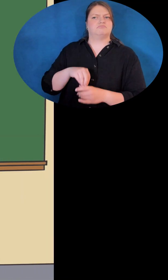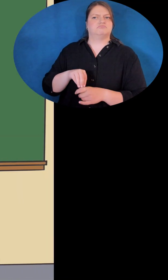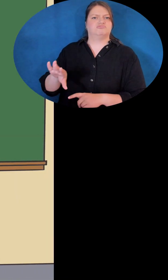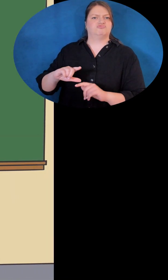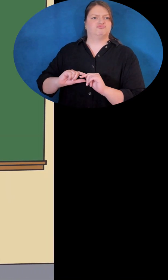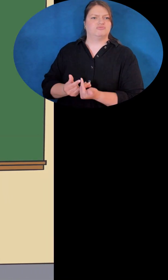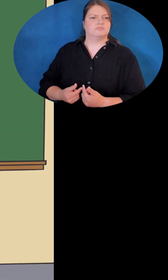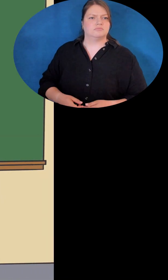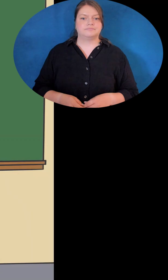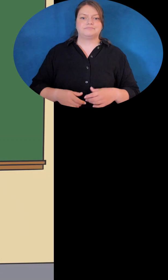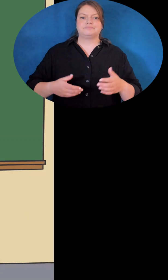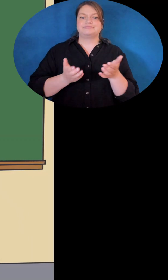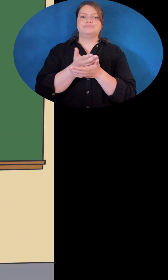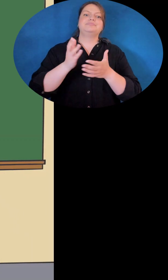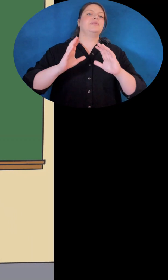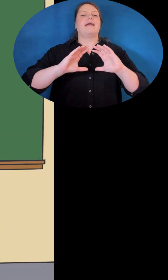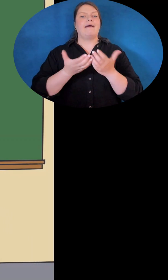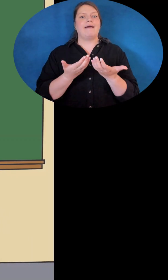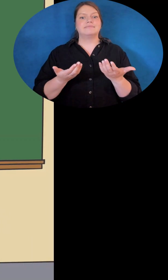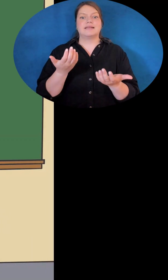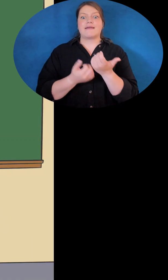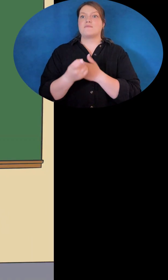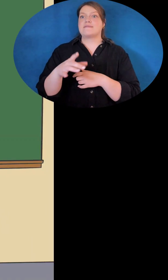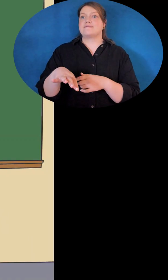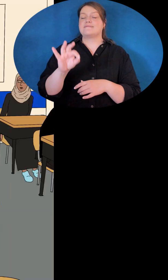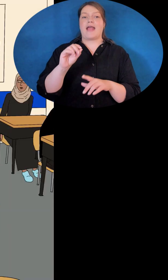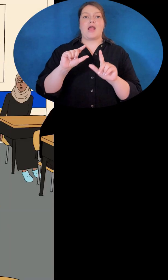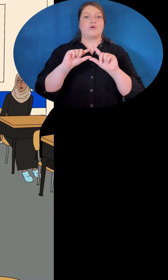All right, class, everyone find a group to join.